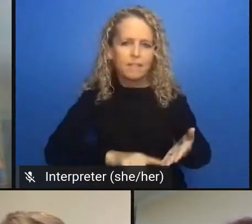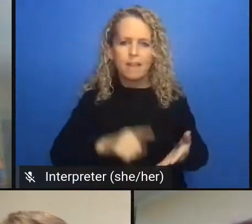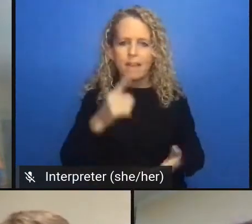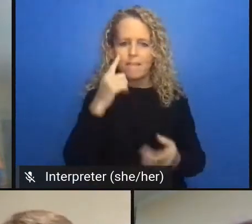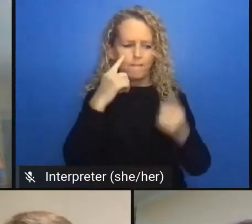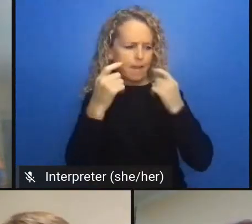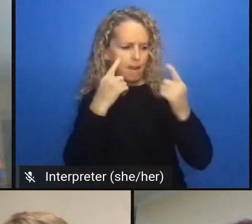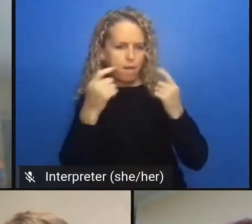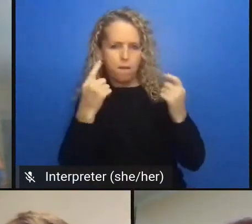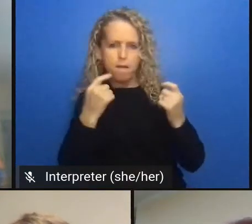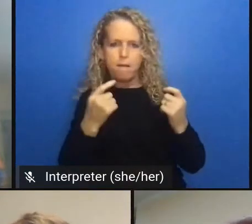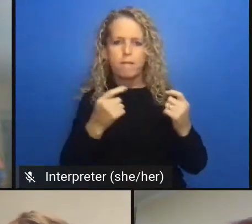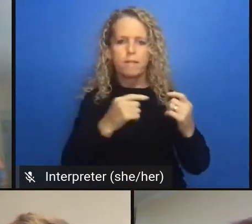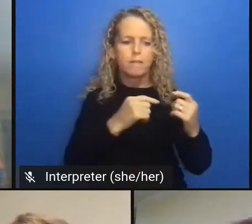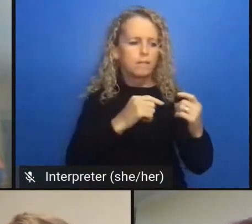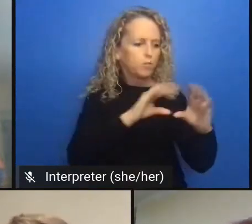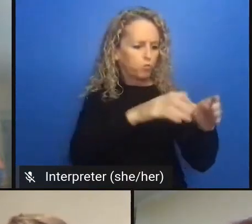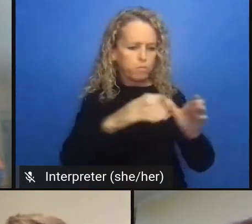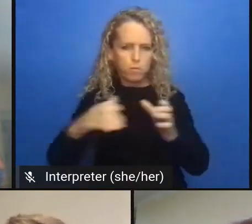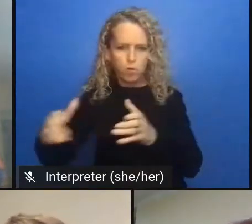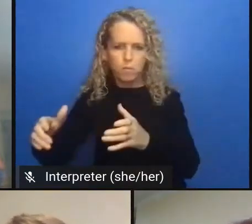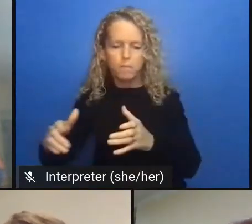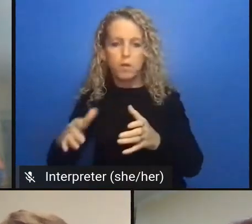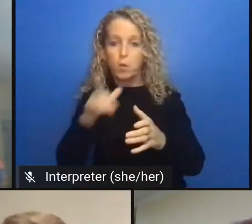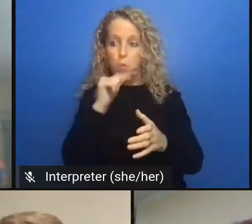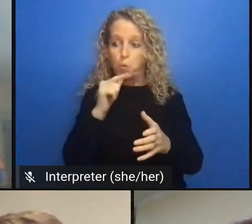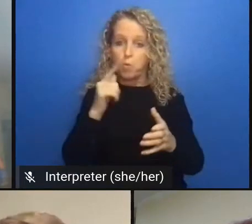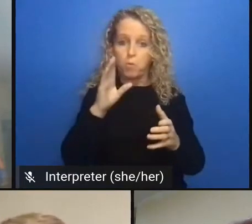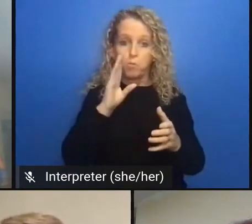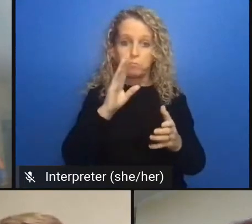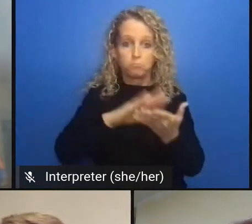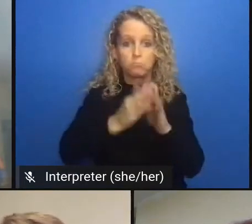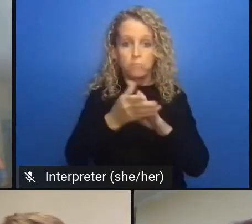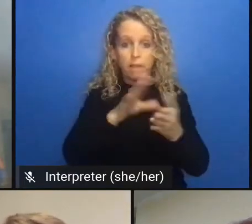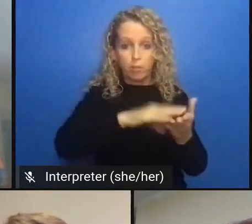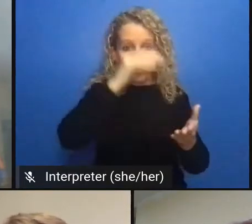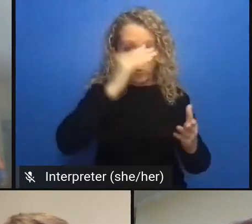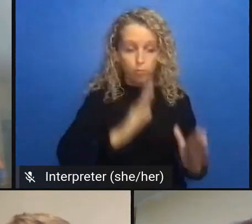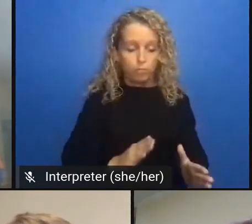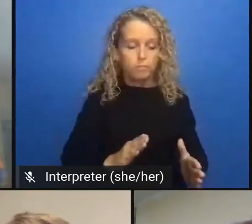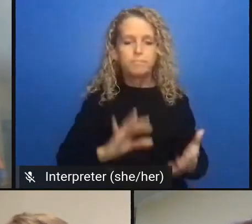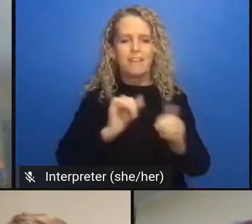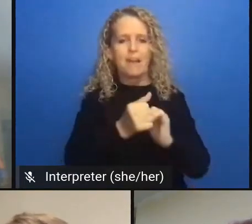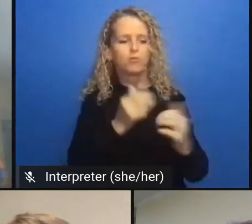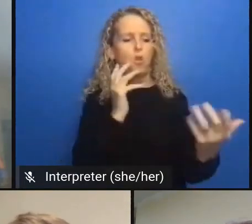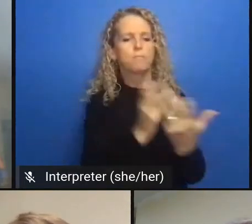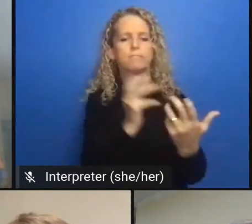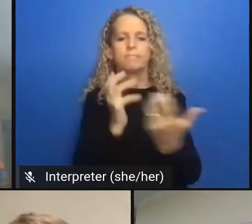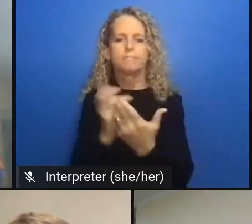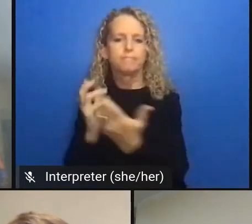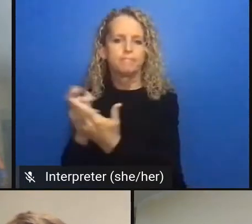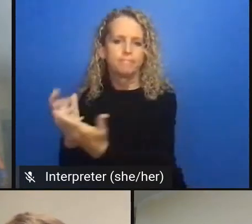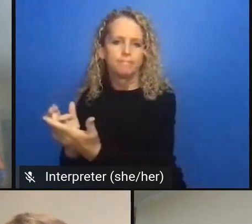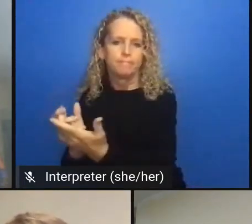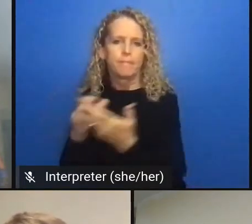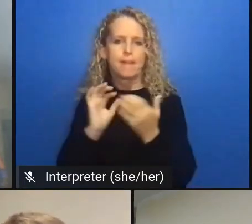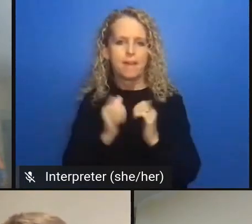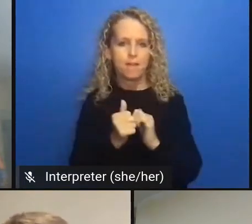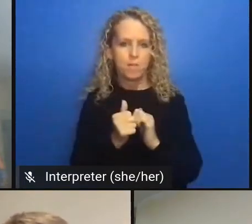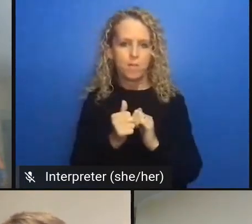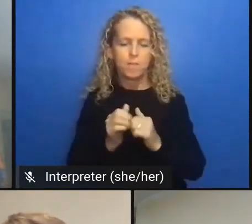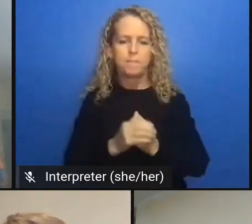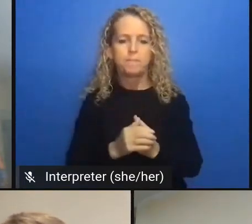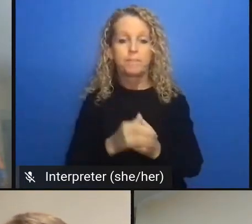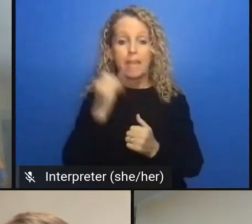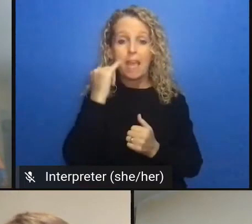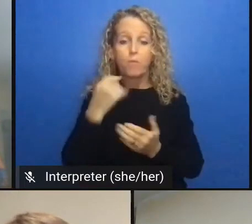these different groups of potential learners, and then how are we going to address the needs of all of those learners. Because it's very easy when we talk digital skills